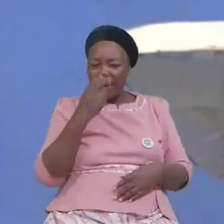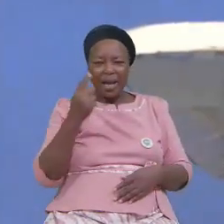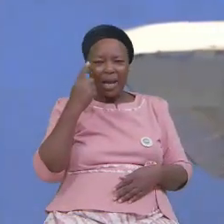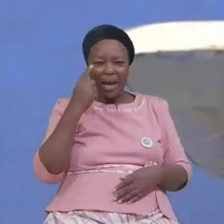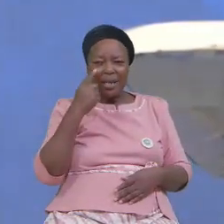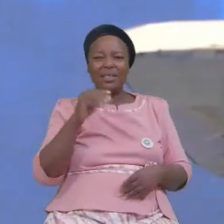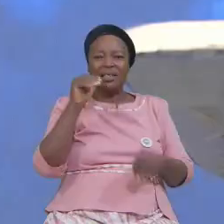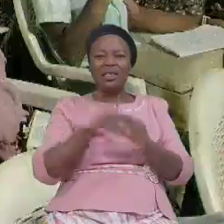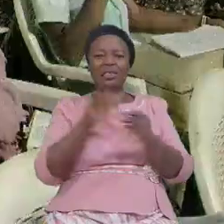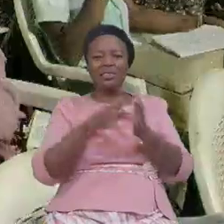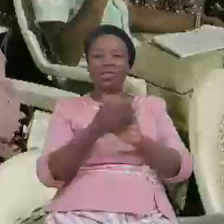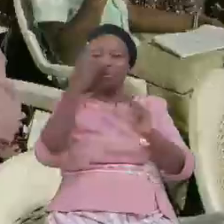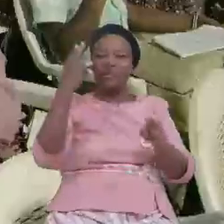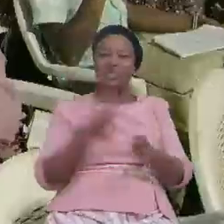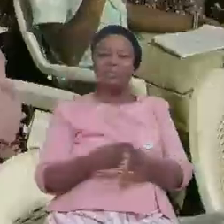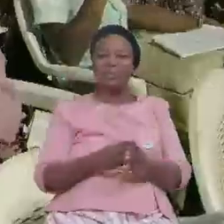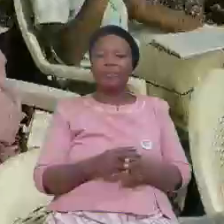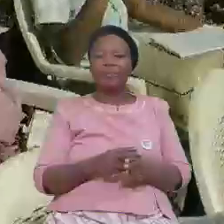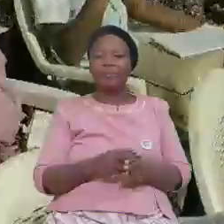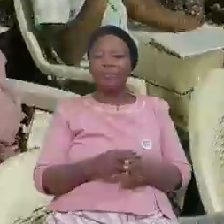in Jesus' name.